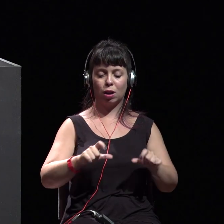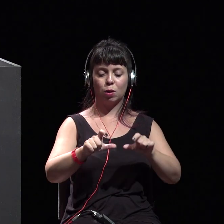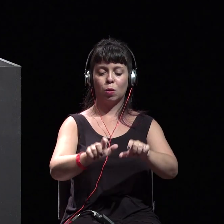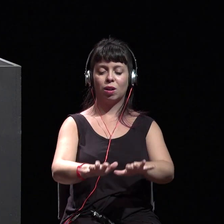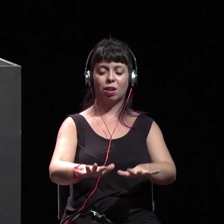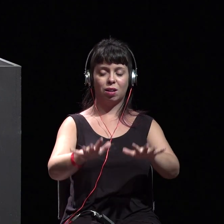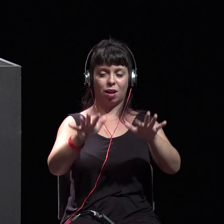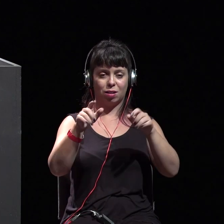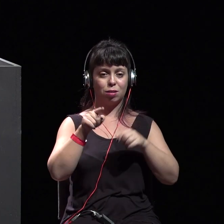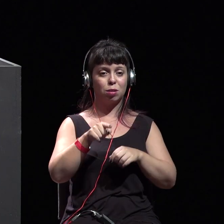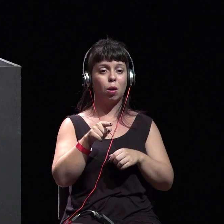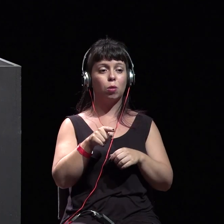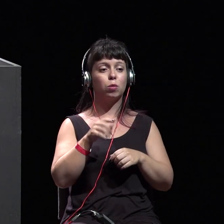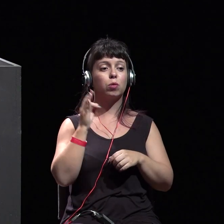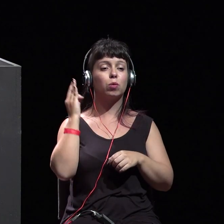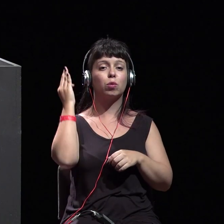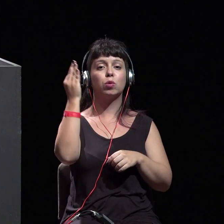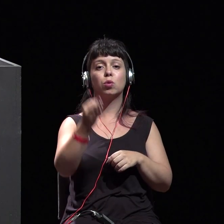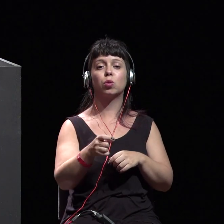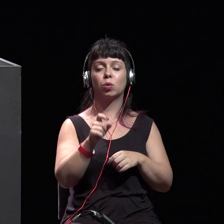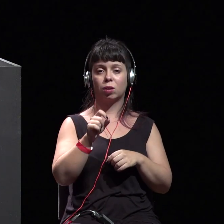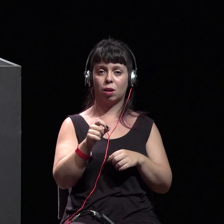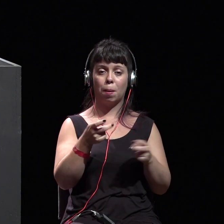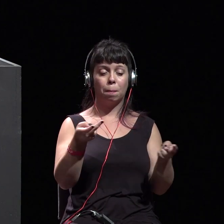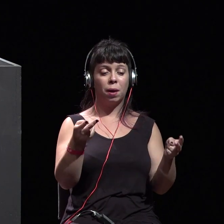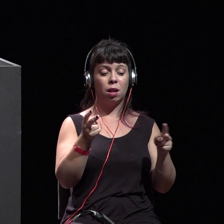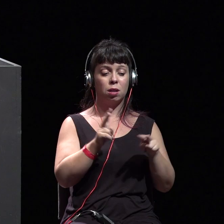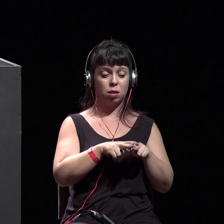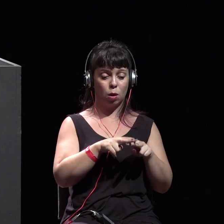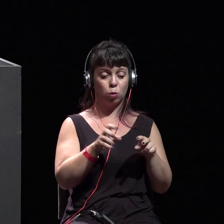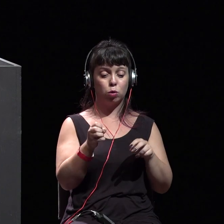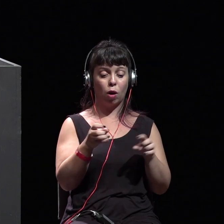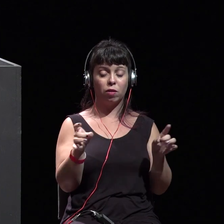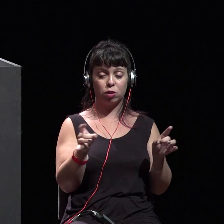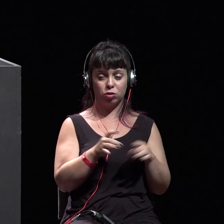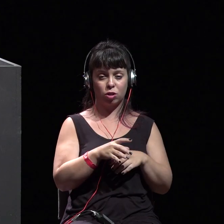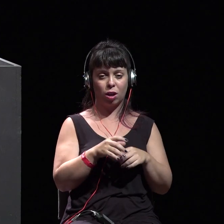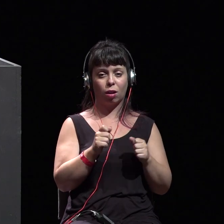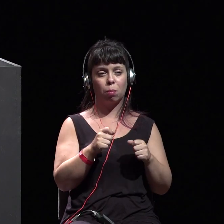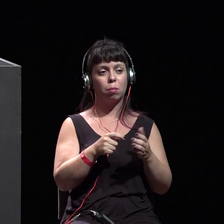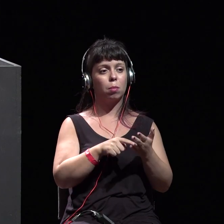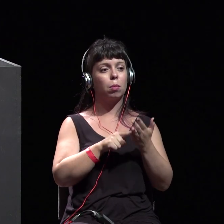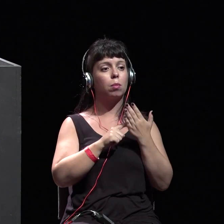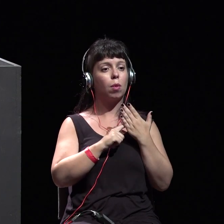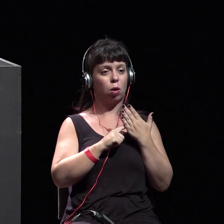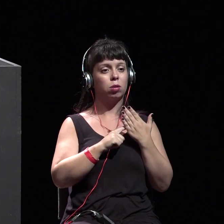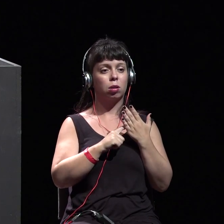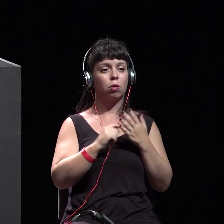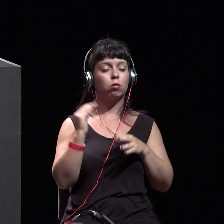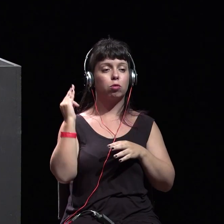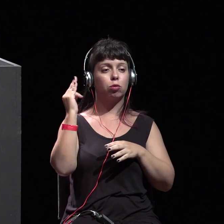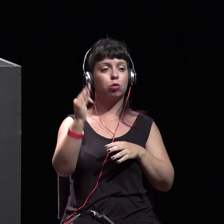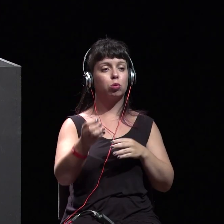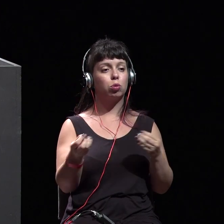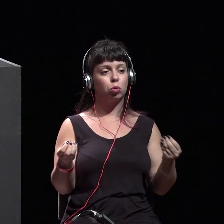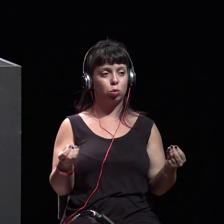next. No New Jail New York City's demand to the city is to divest in projects of state violence,